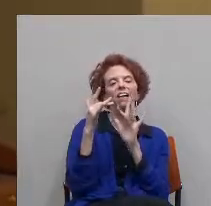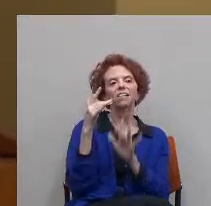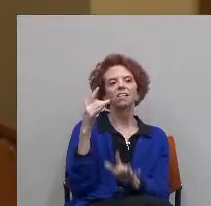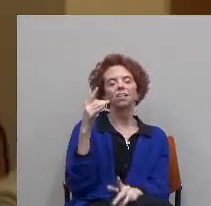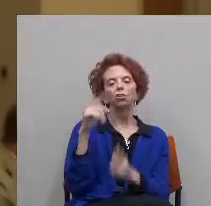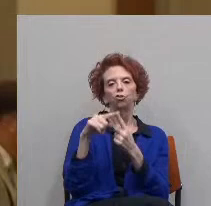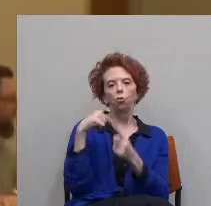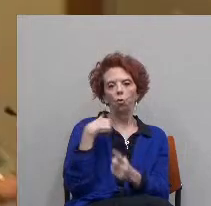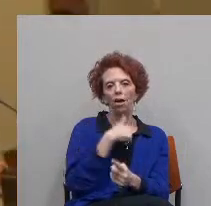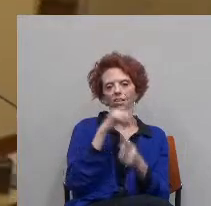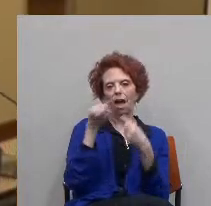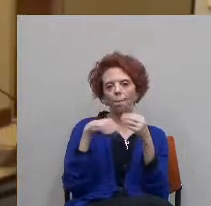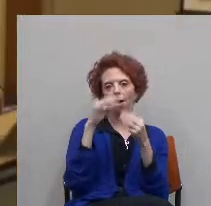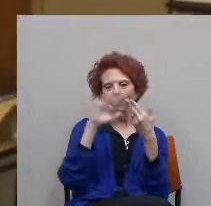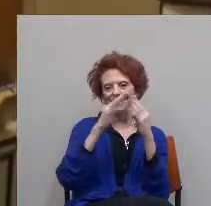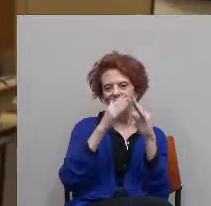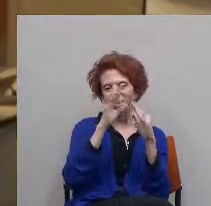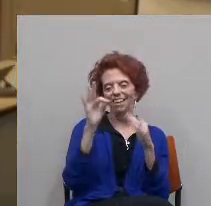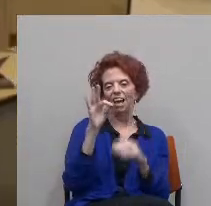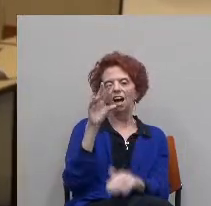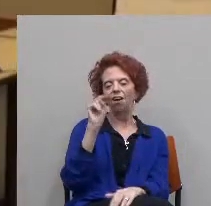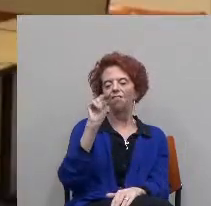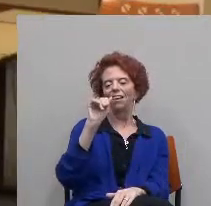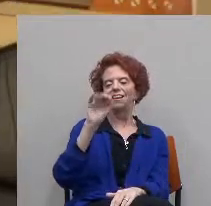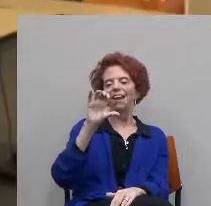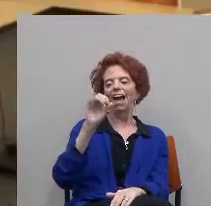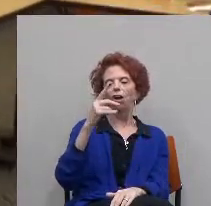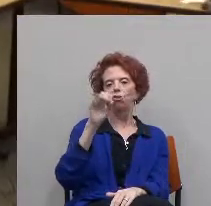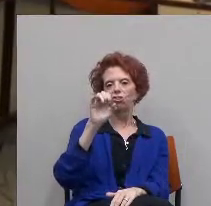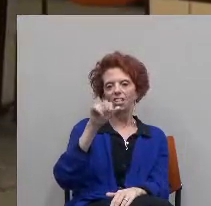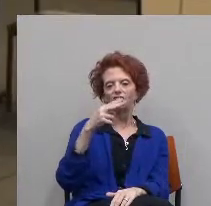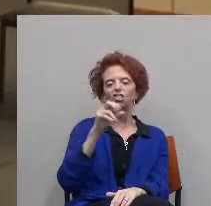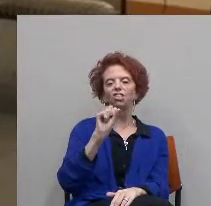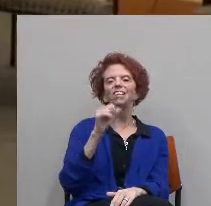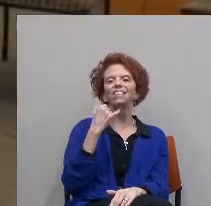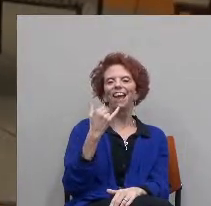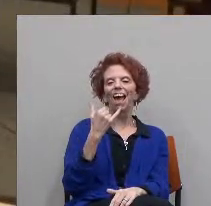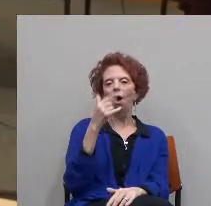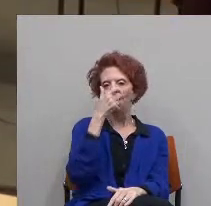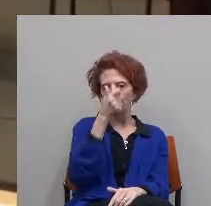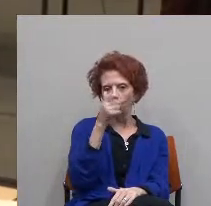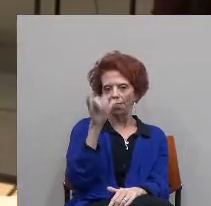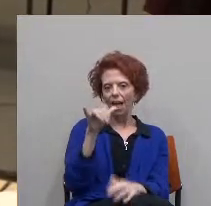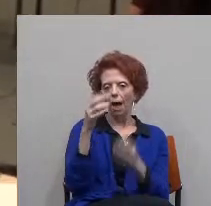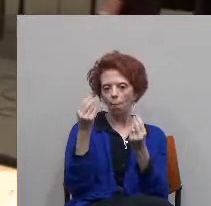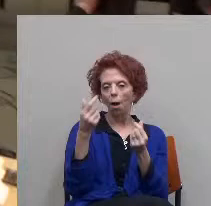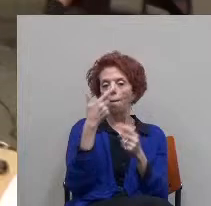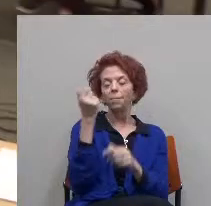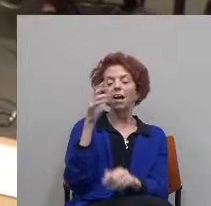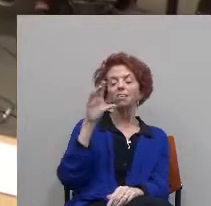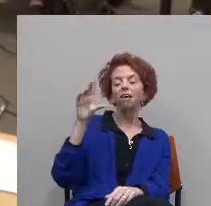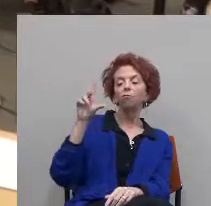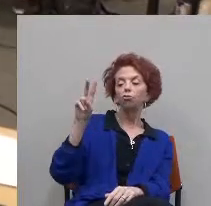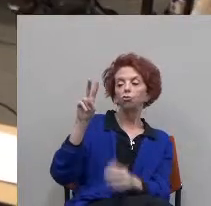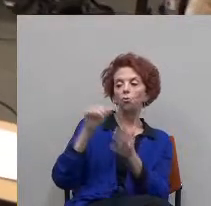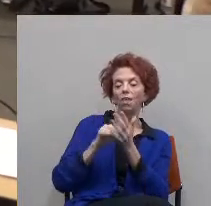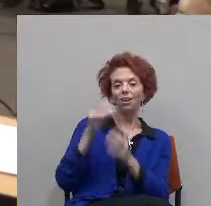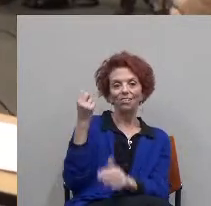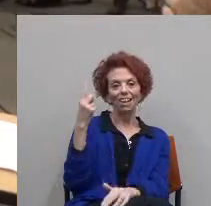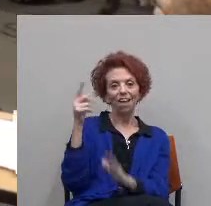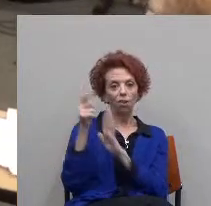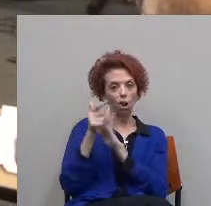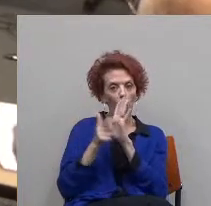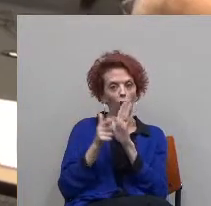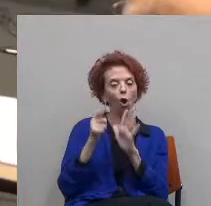the city of Natchitoches is interested in the property. So unfortunately, because of the 2011